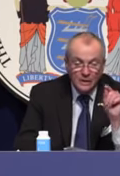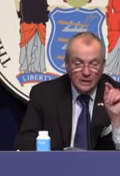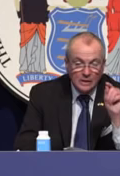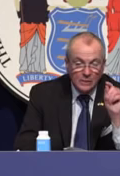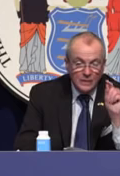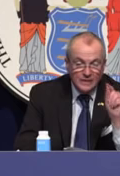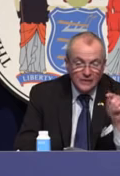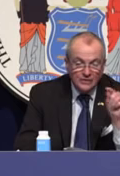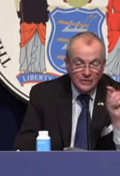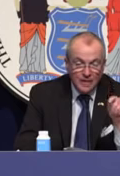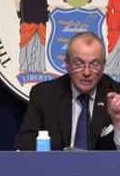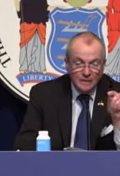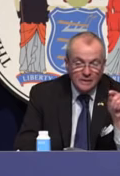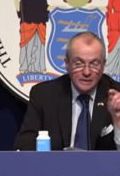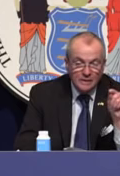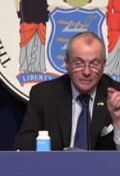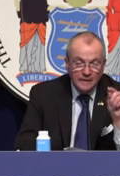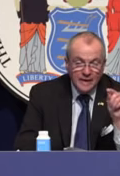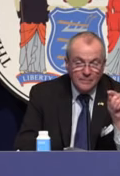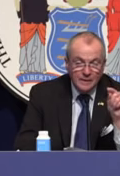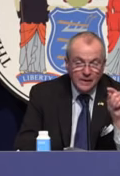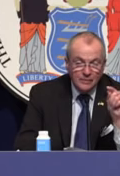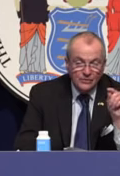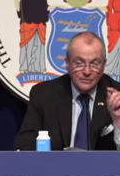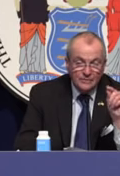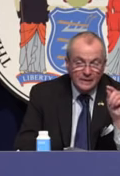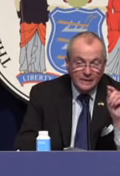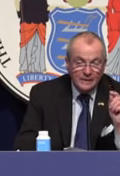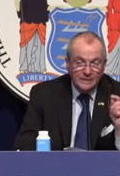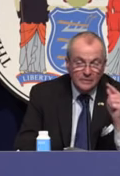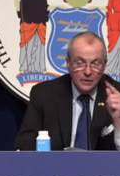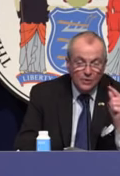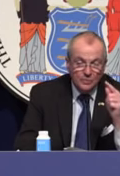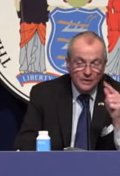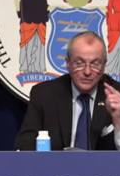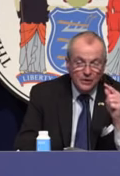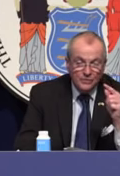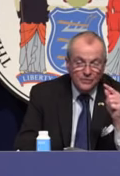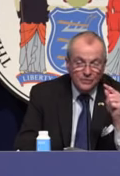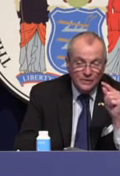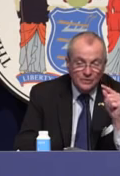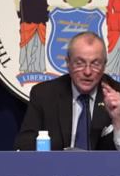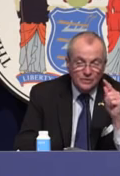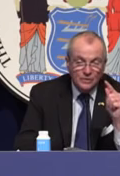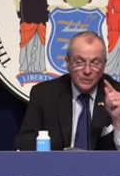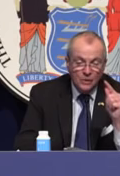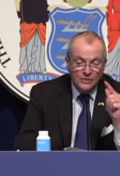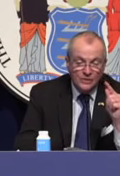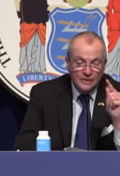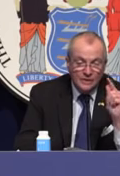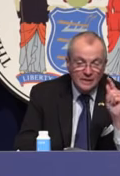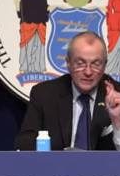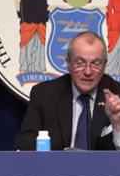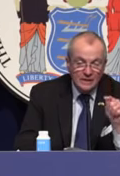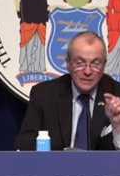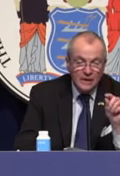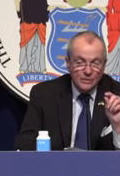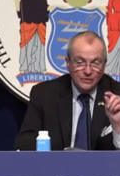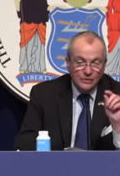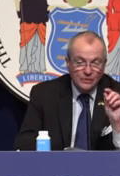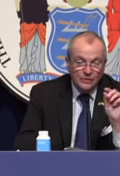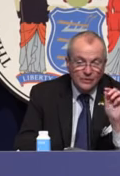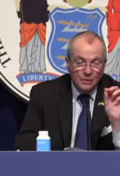counties, while the days to doubling may not be as notable as those that are in the central and north, the fact of